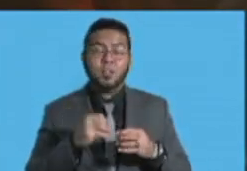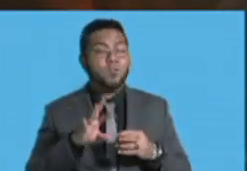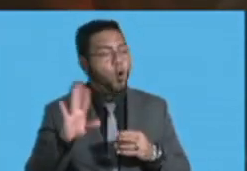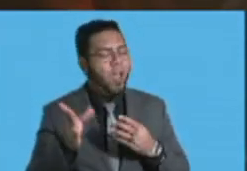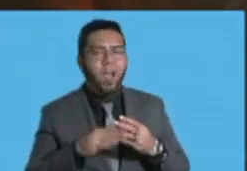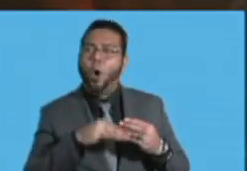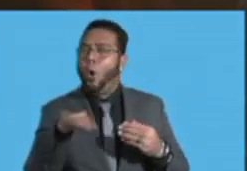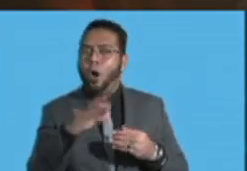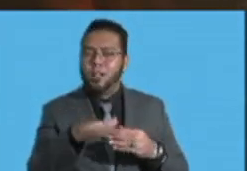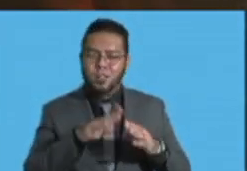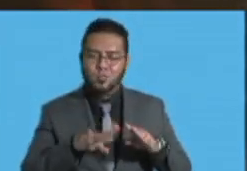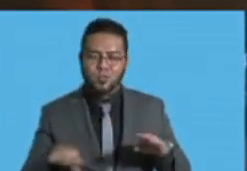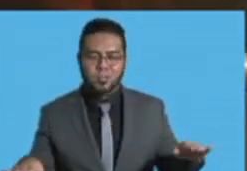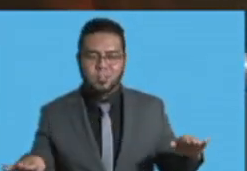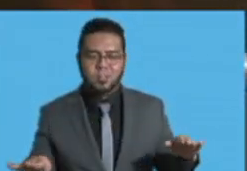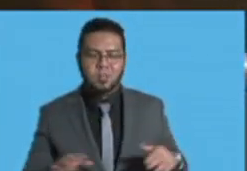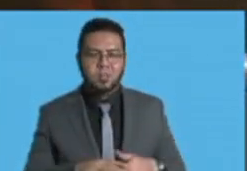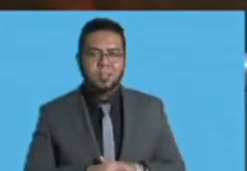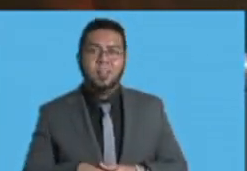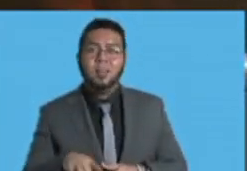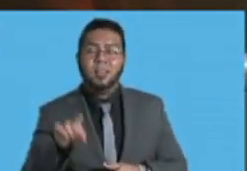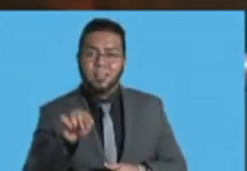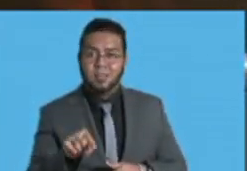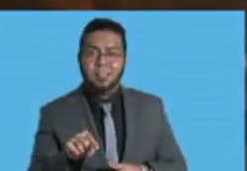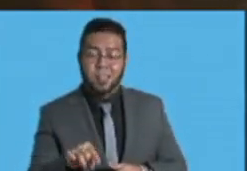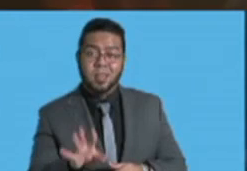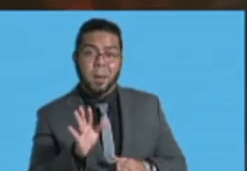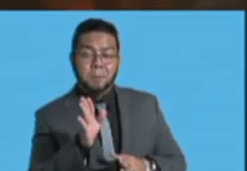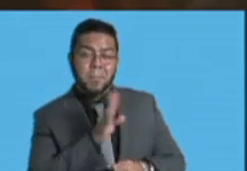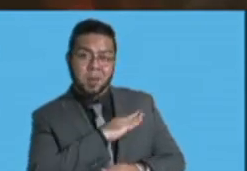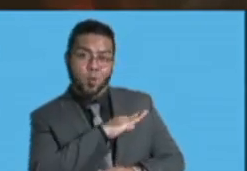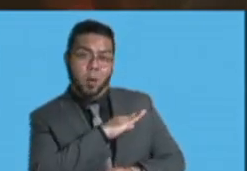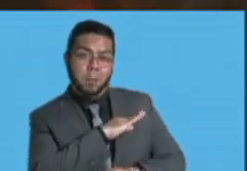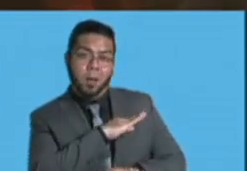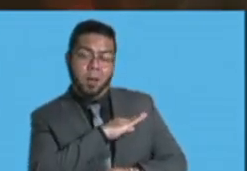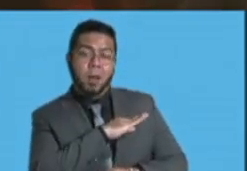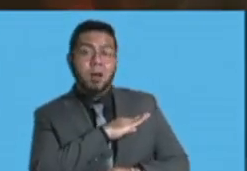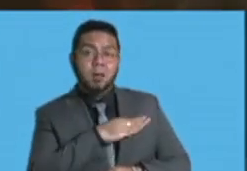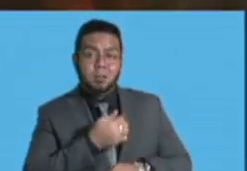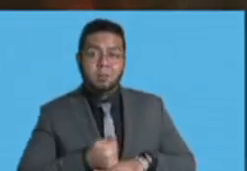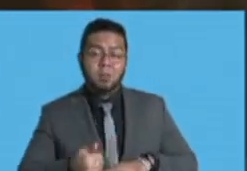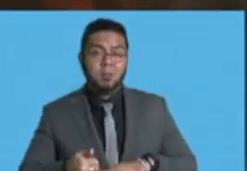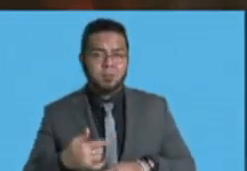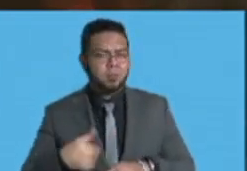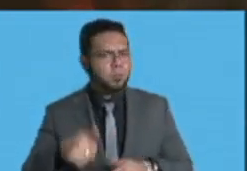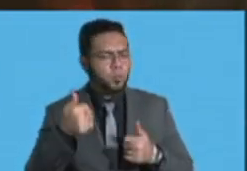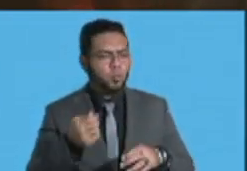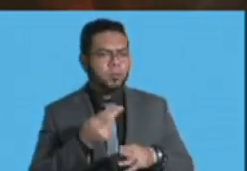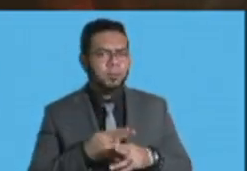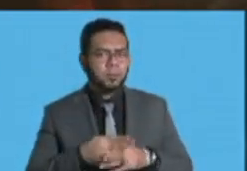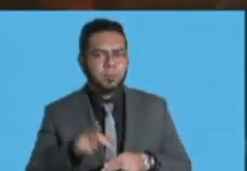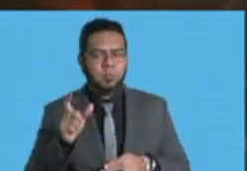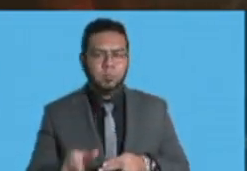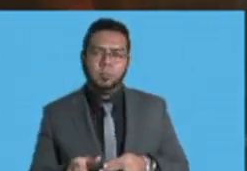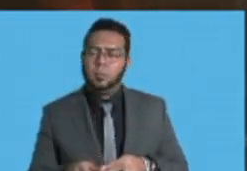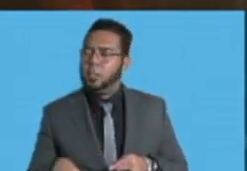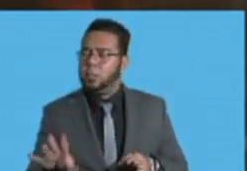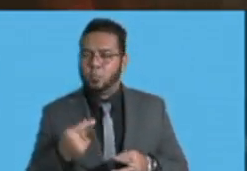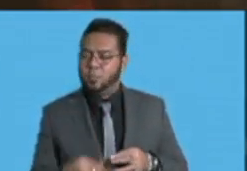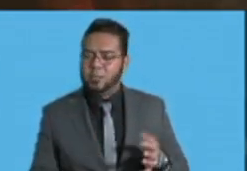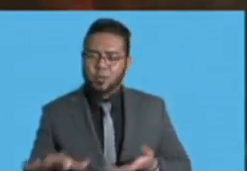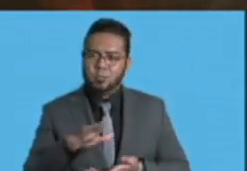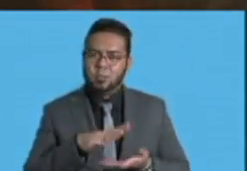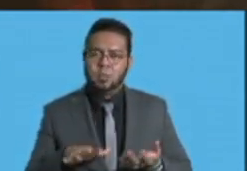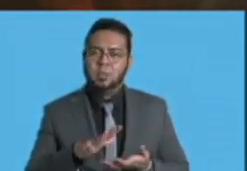child. Madam Speaker, the Bainimarama government are good farmers. We must not let politics